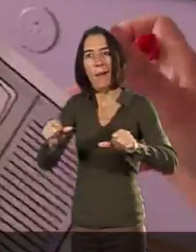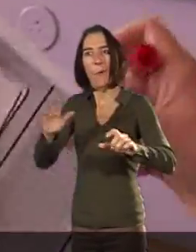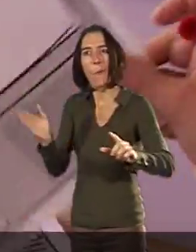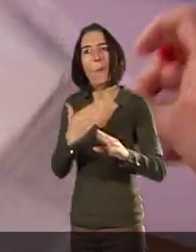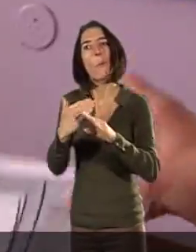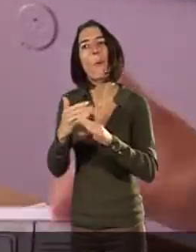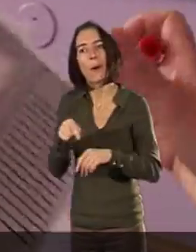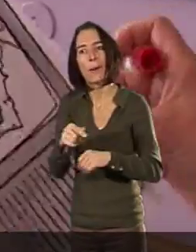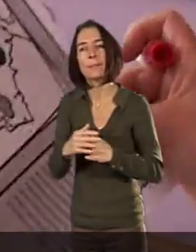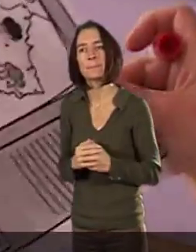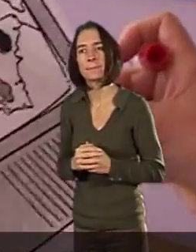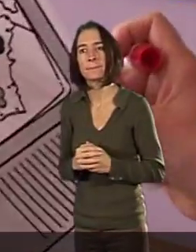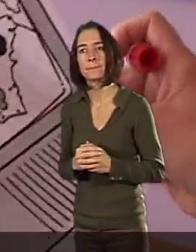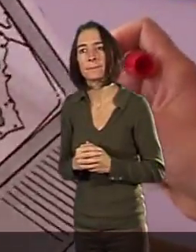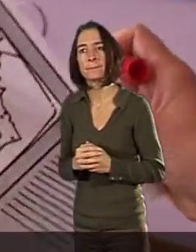the work.